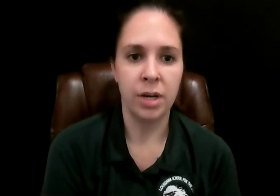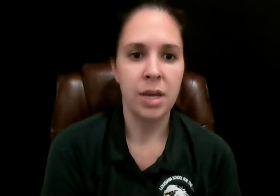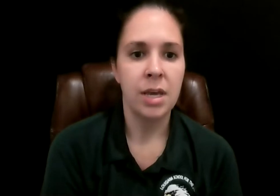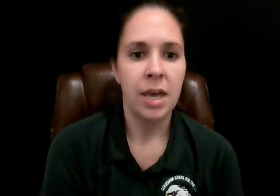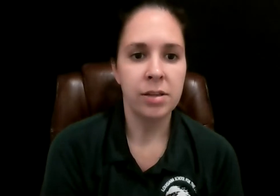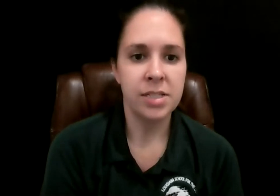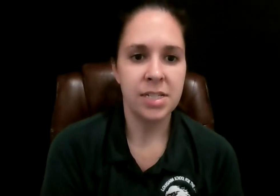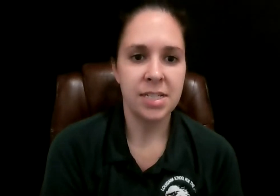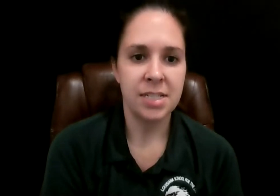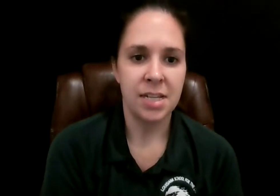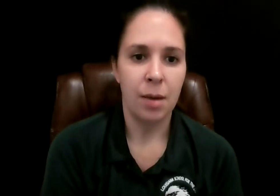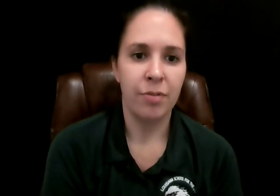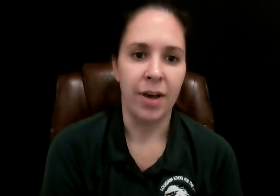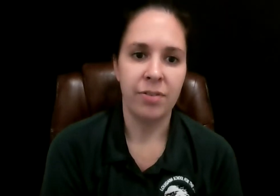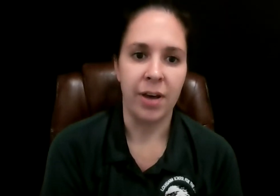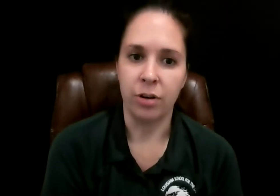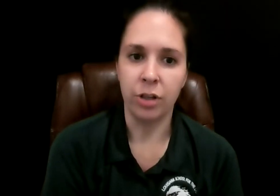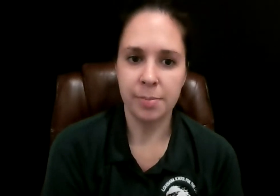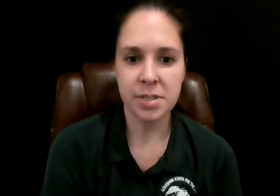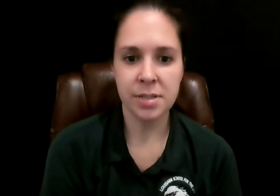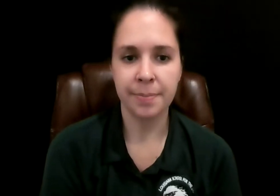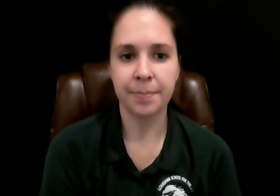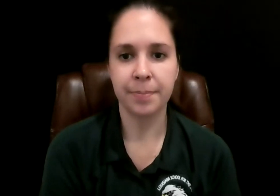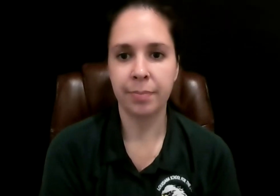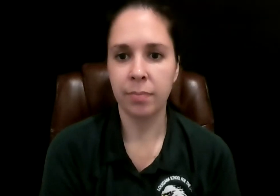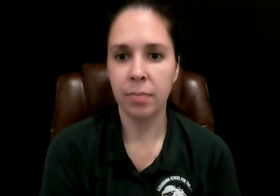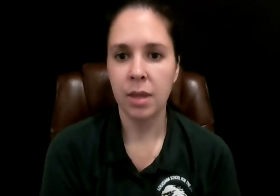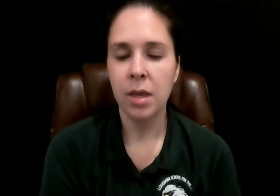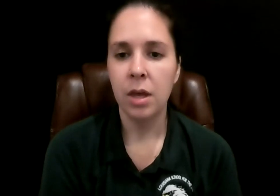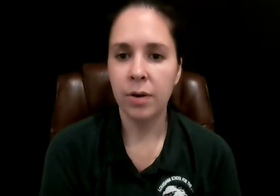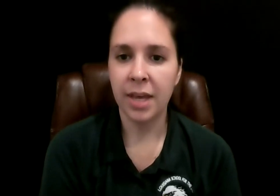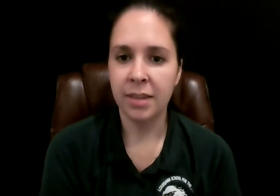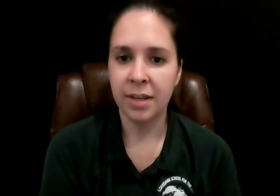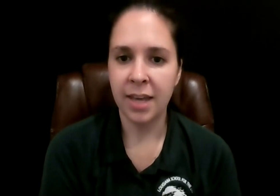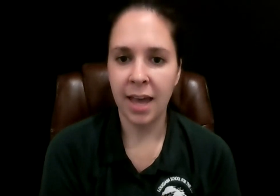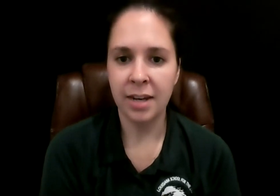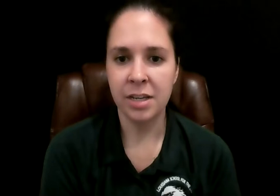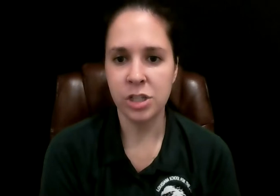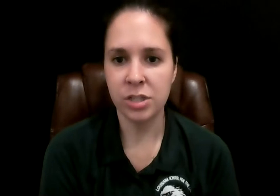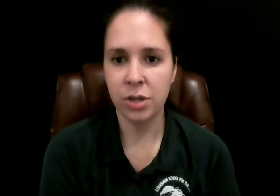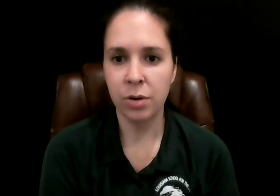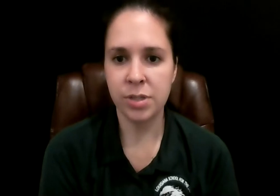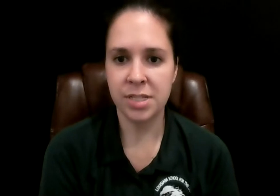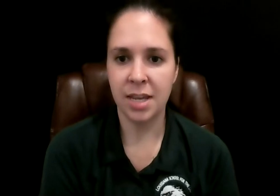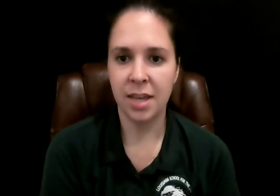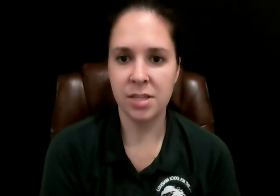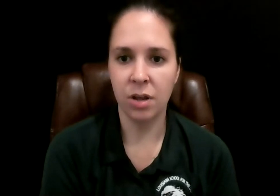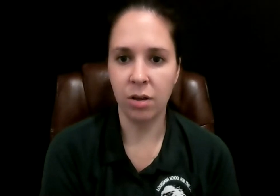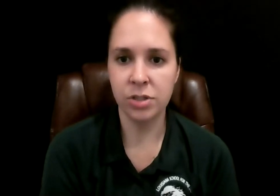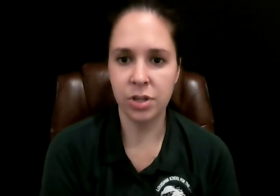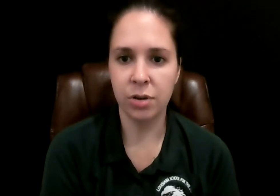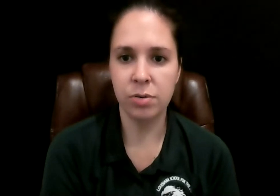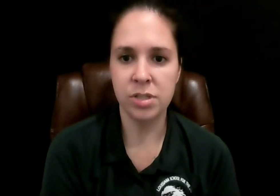another one. LCD does not provide fire alarms. Okay, and then Kat Agito